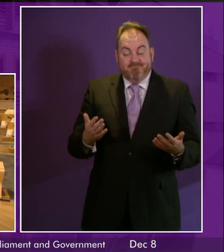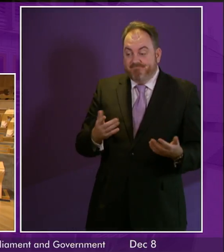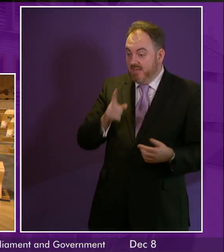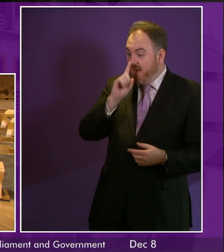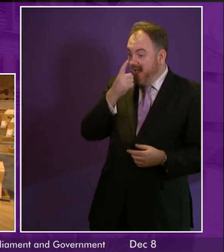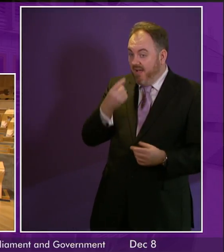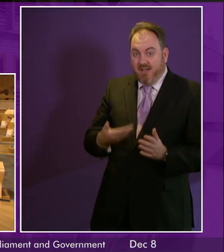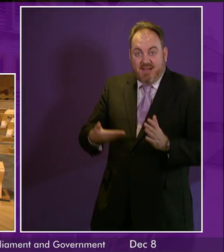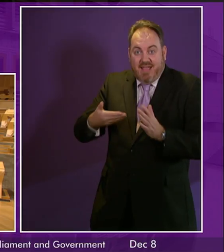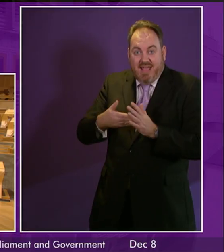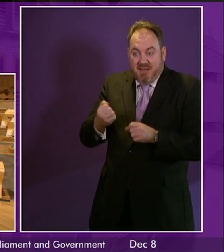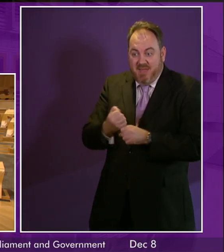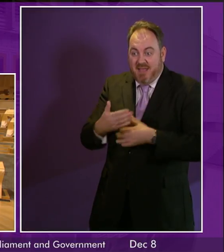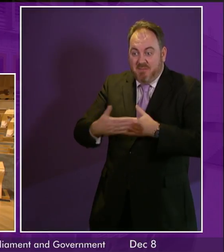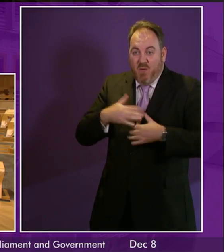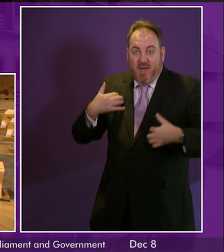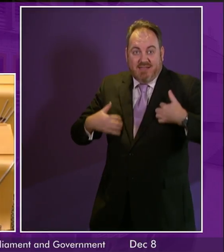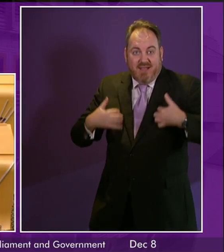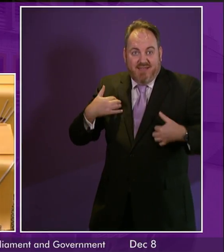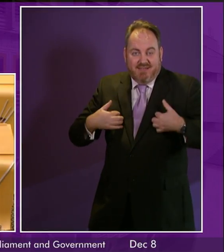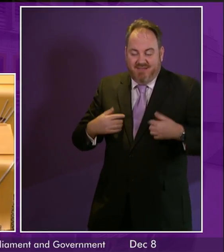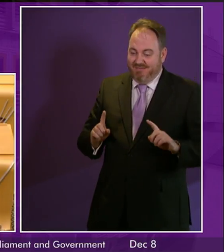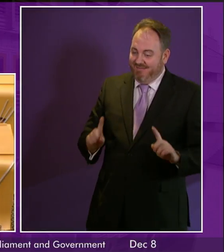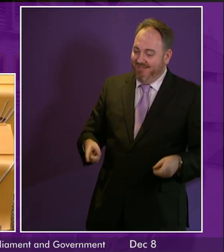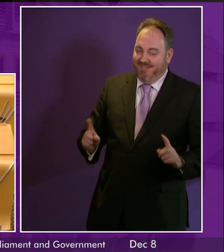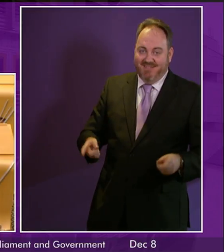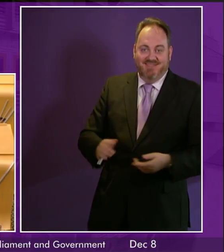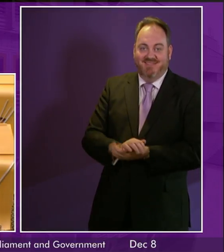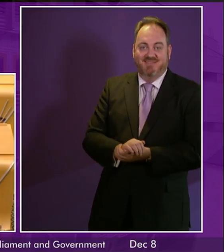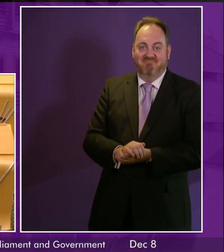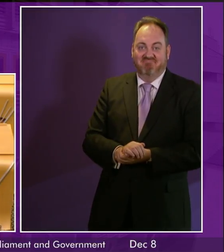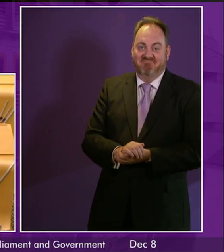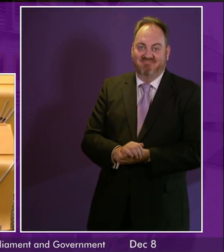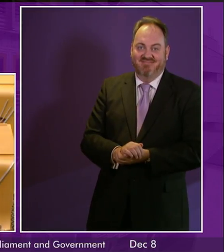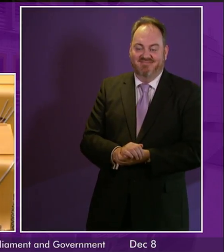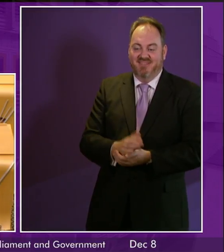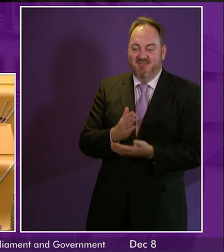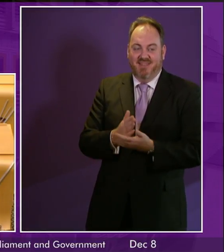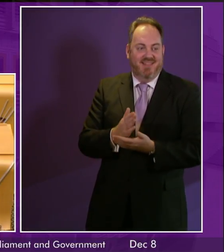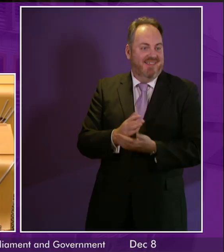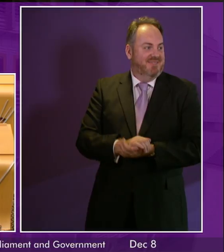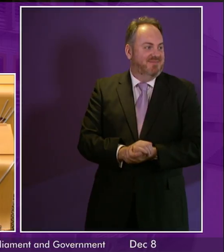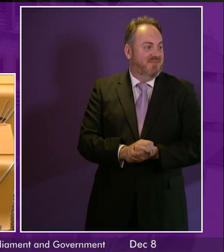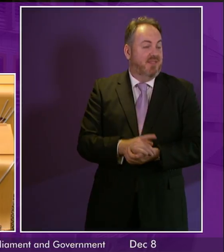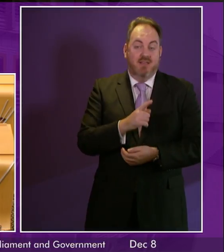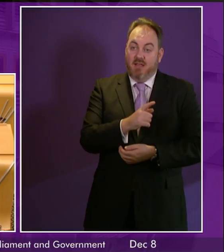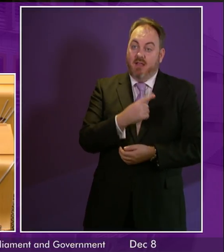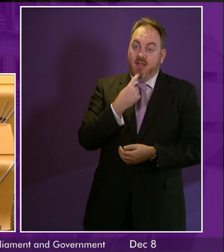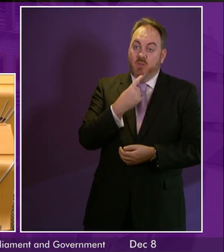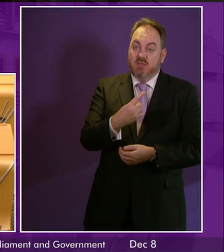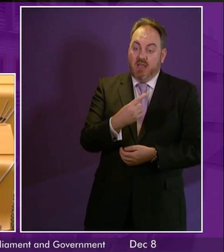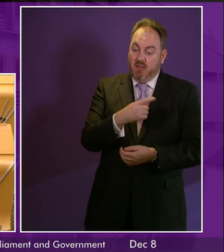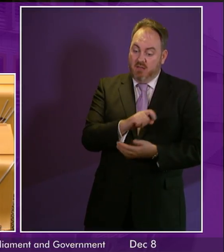to the excitement of this debate, but I thank the Finance and Constitution Committee for bringing this debate on the written agreement